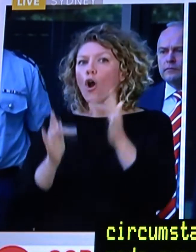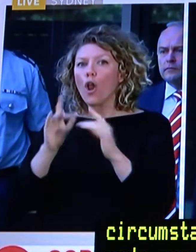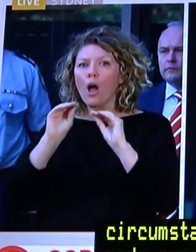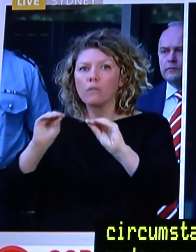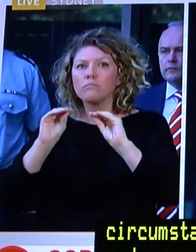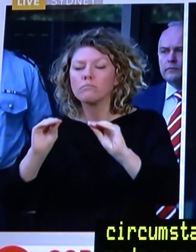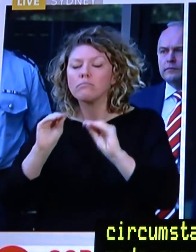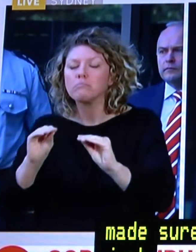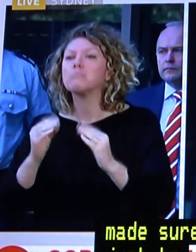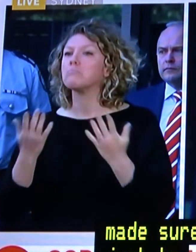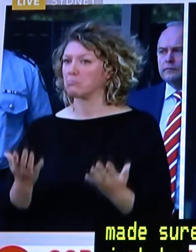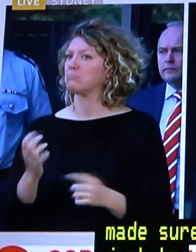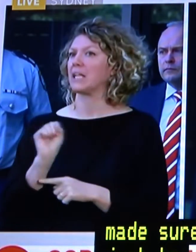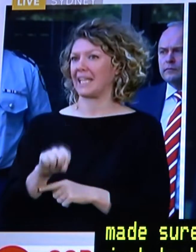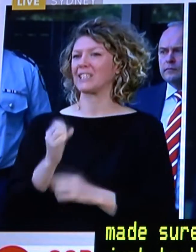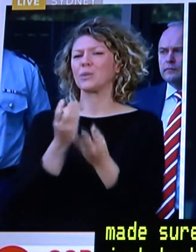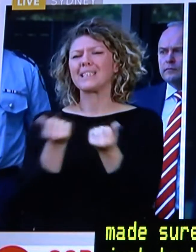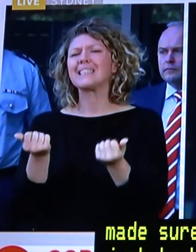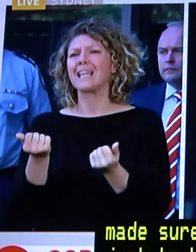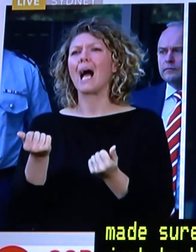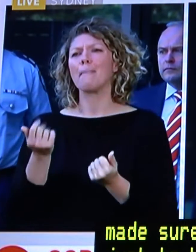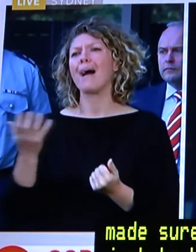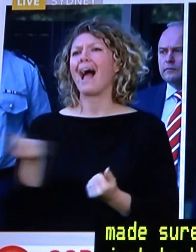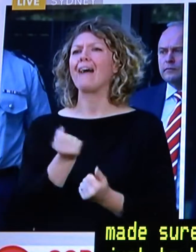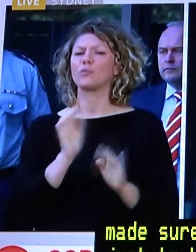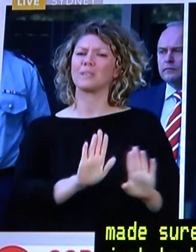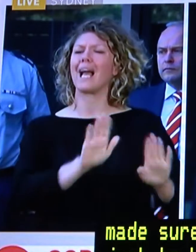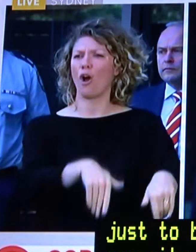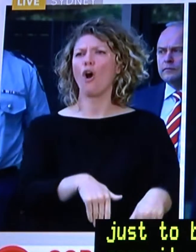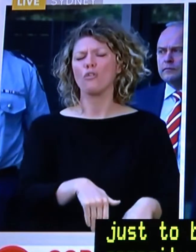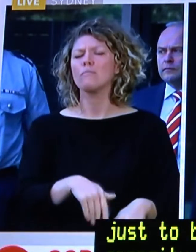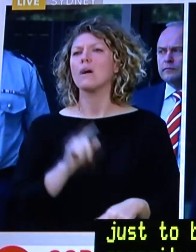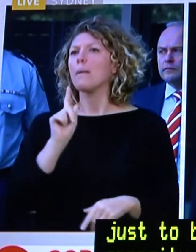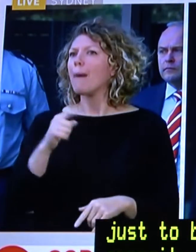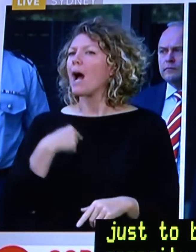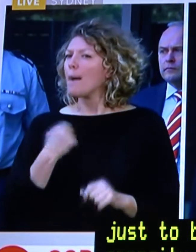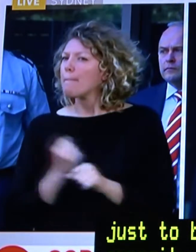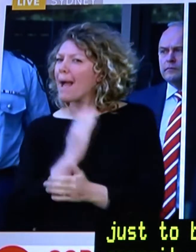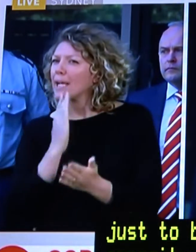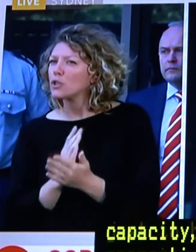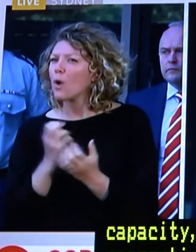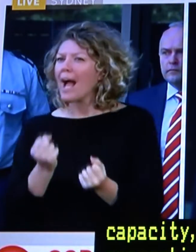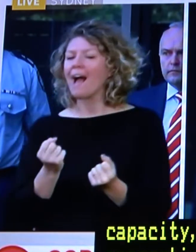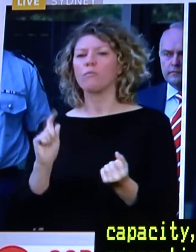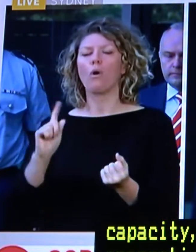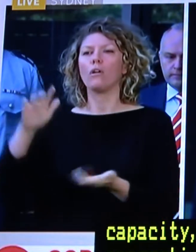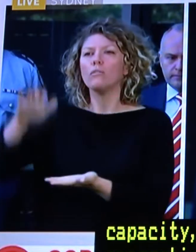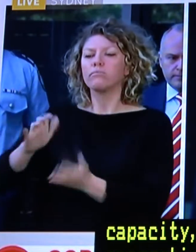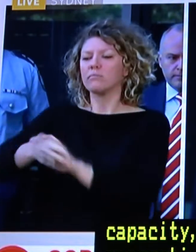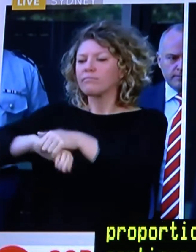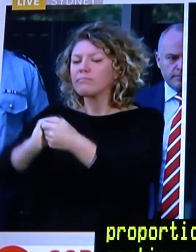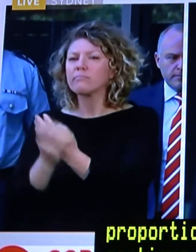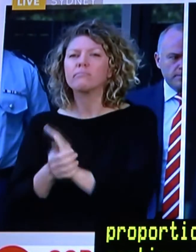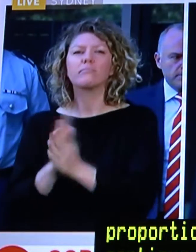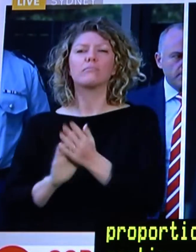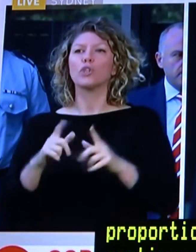case children a proportion of them do need to continue learning from home, but we've also made sure we have enough hand sanitizers, soap, and